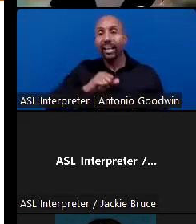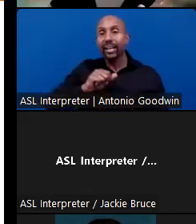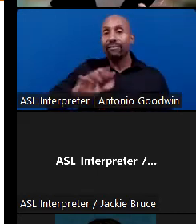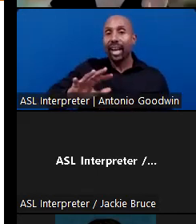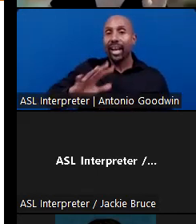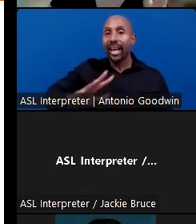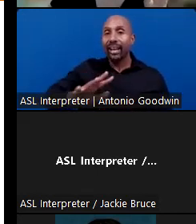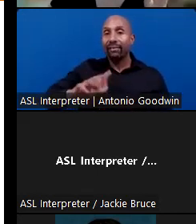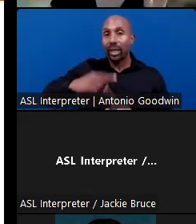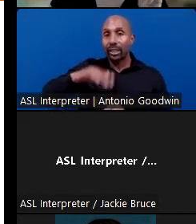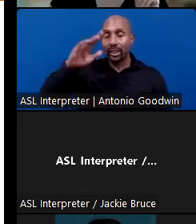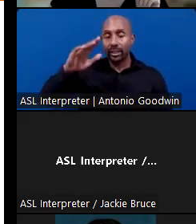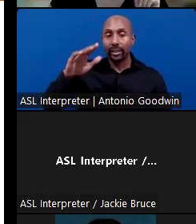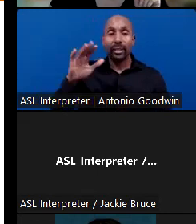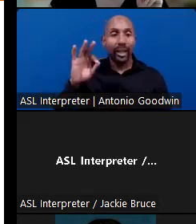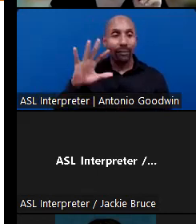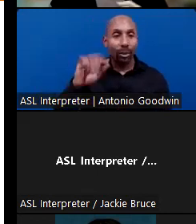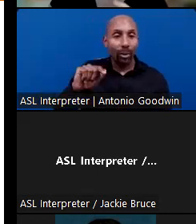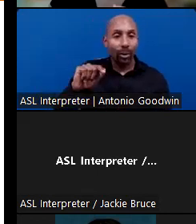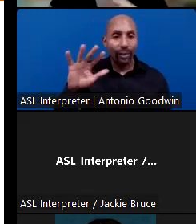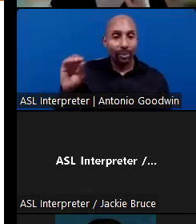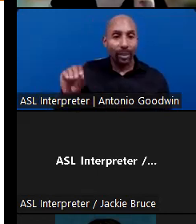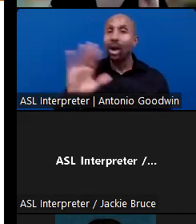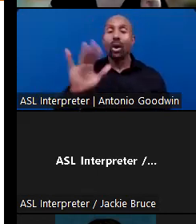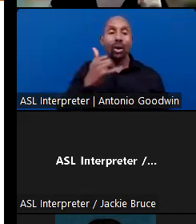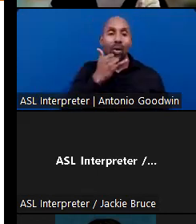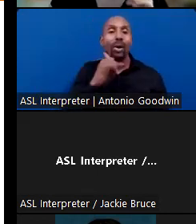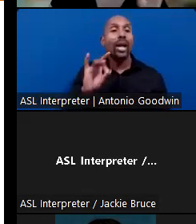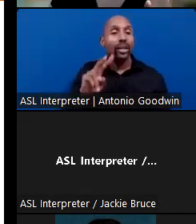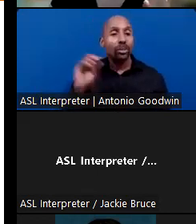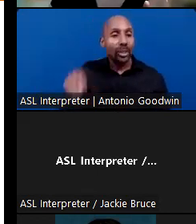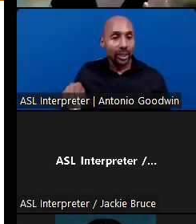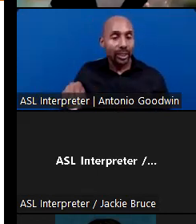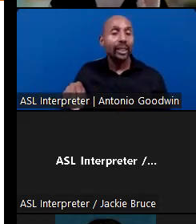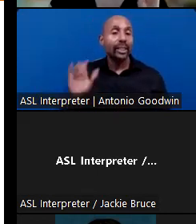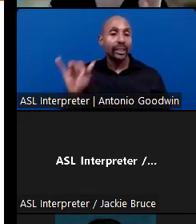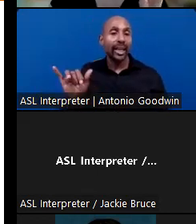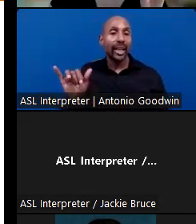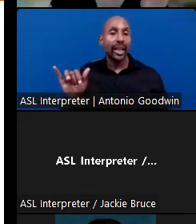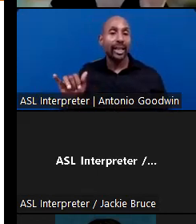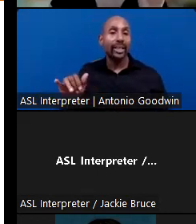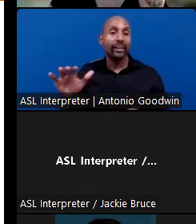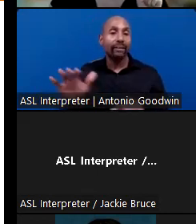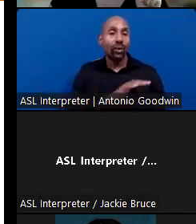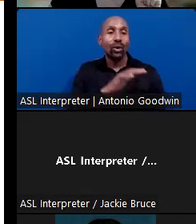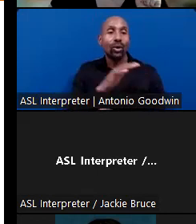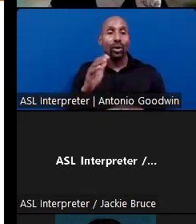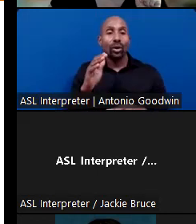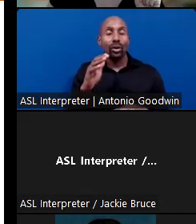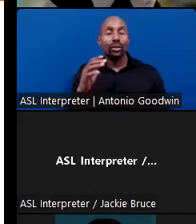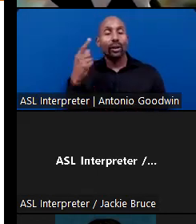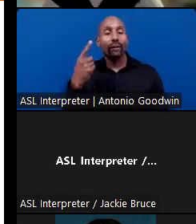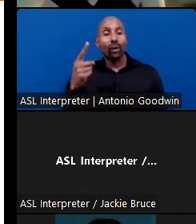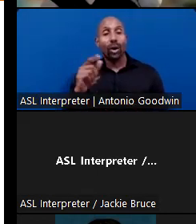their series. I'm sorry, we're 82% have completed their series of all ages, and 86% of 5 and